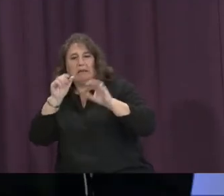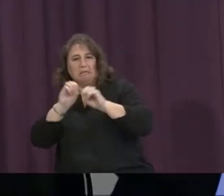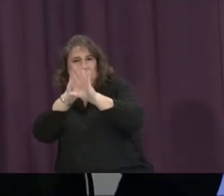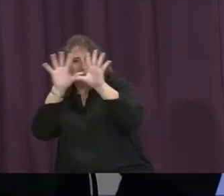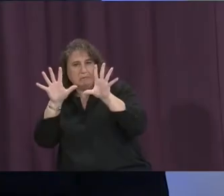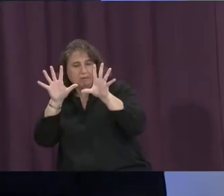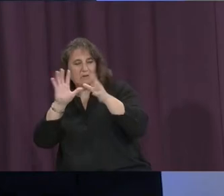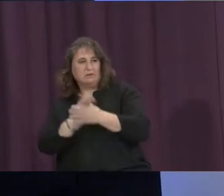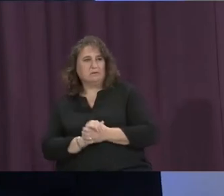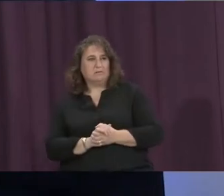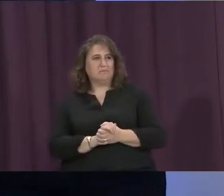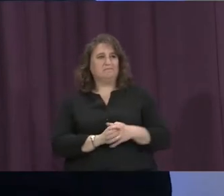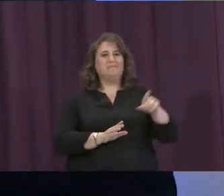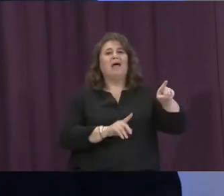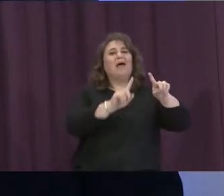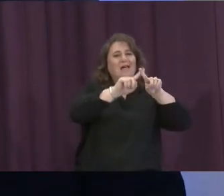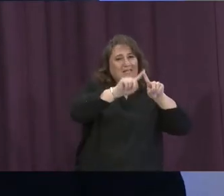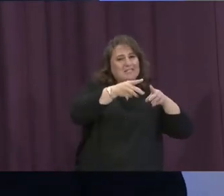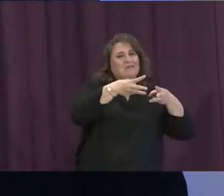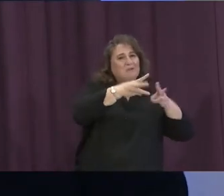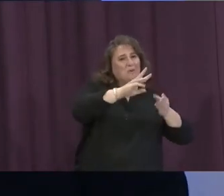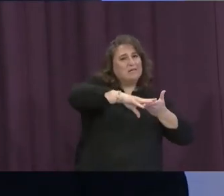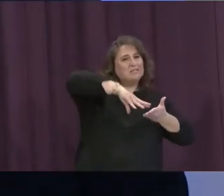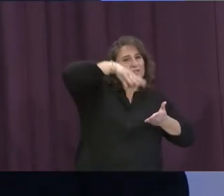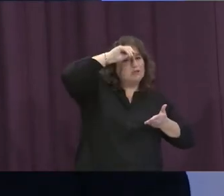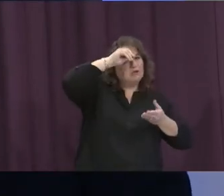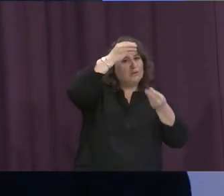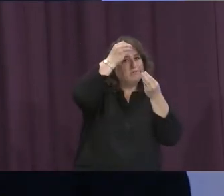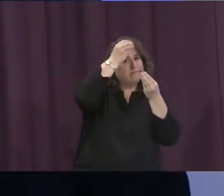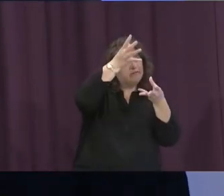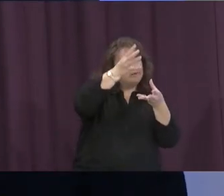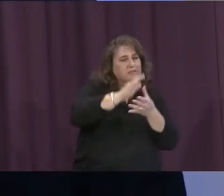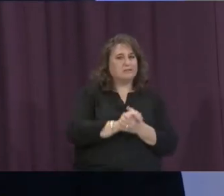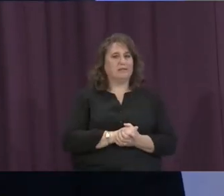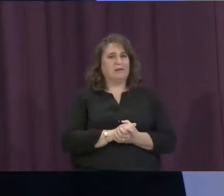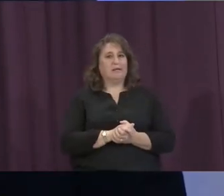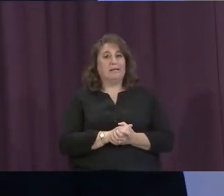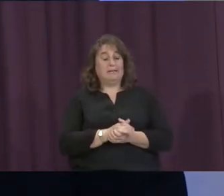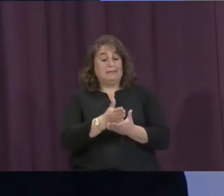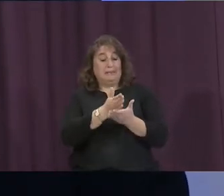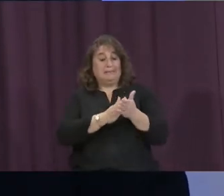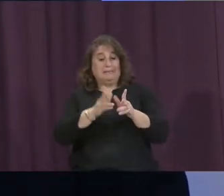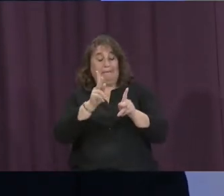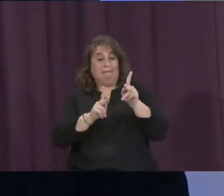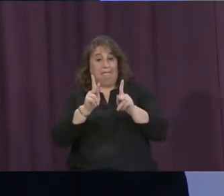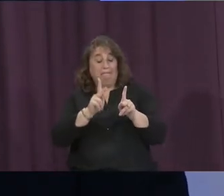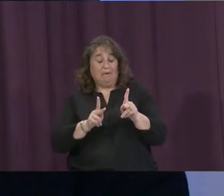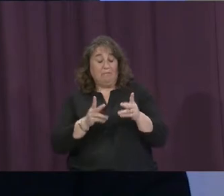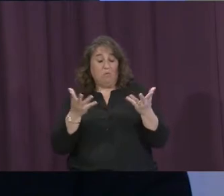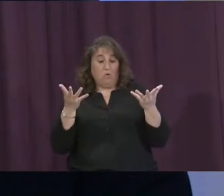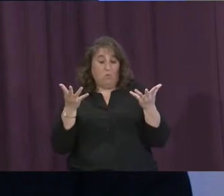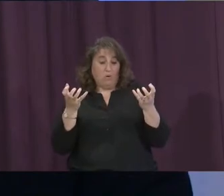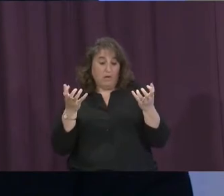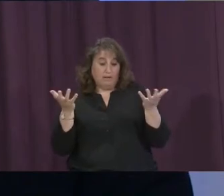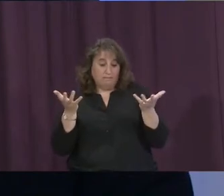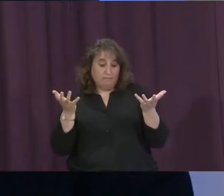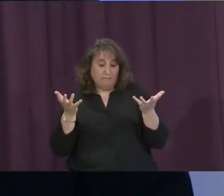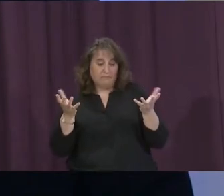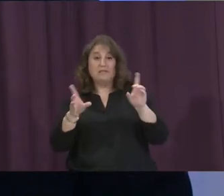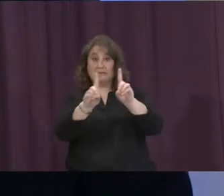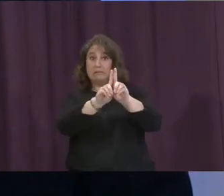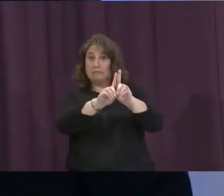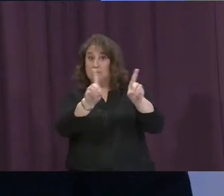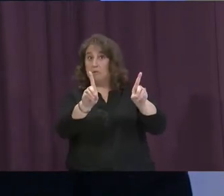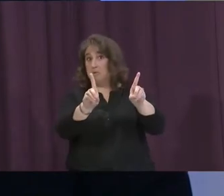there's different ways to learn things. sometimes, um, somebody might seek, seek out, like, say, um, a diploma.